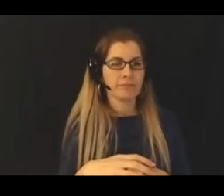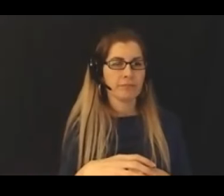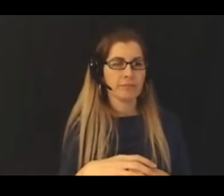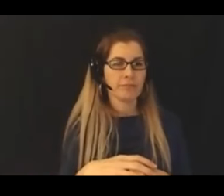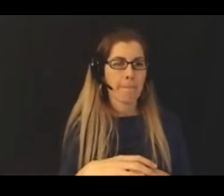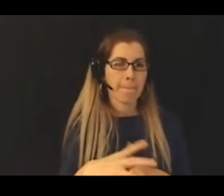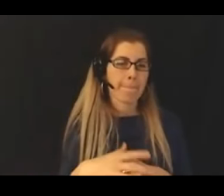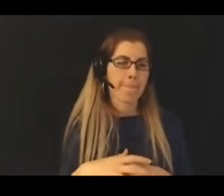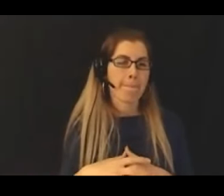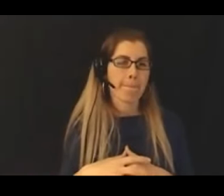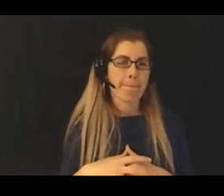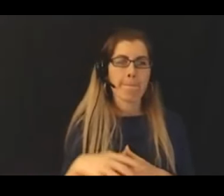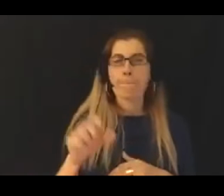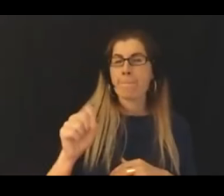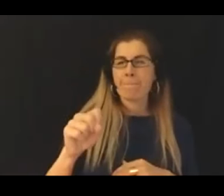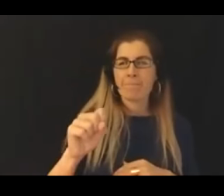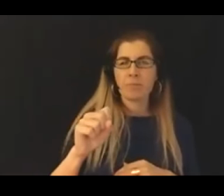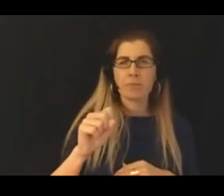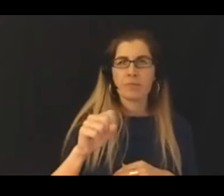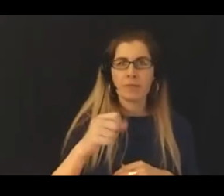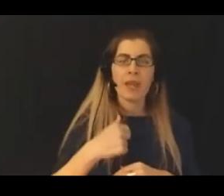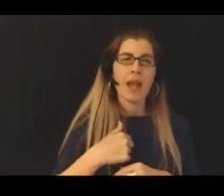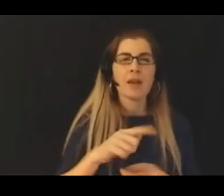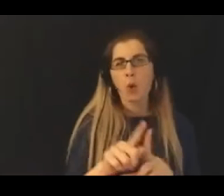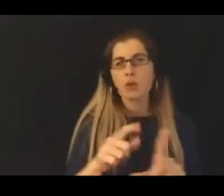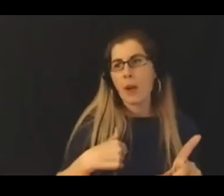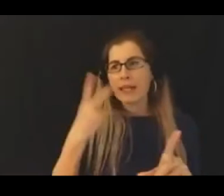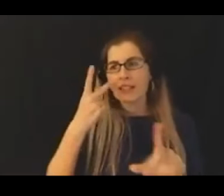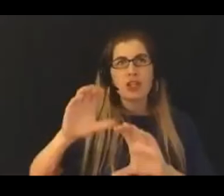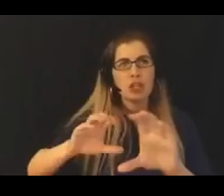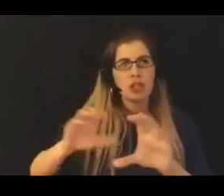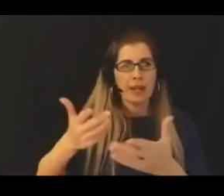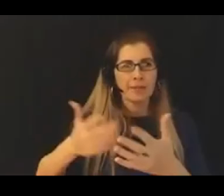front. Yeah, and I can see that as well too, so.